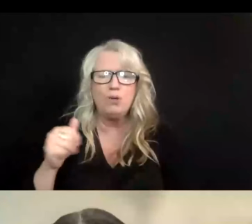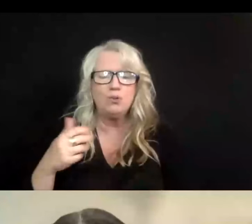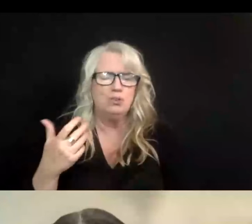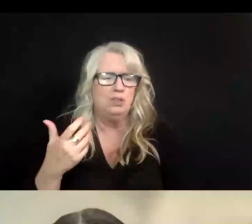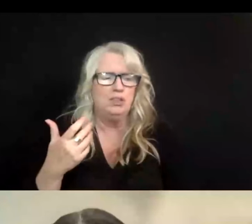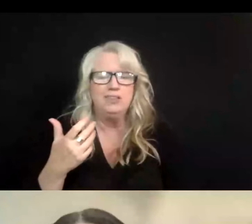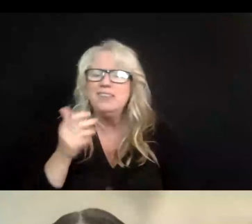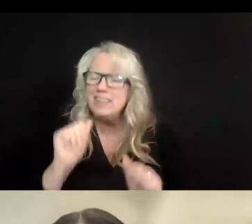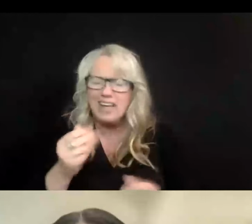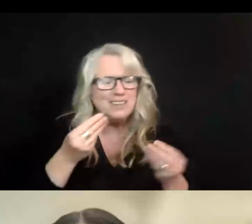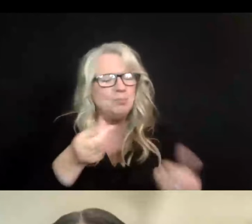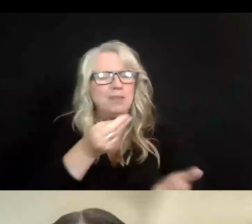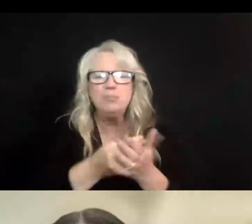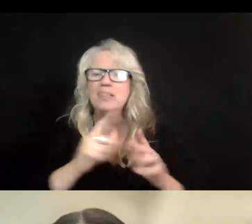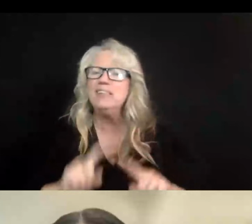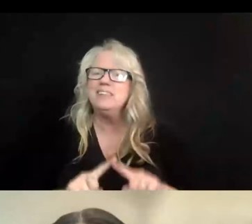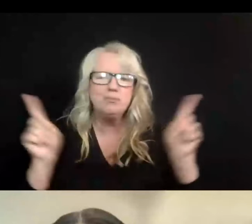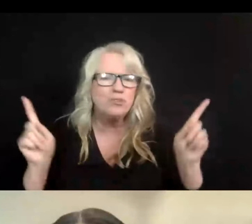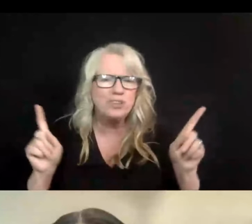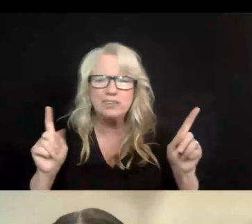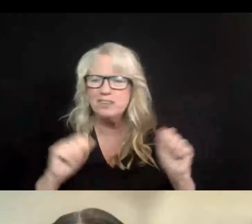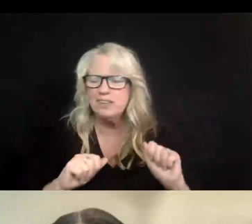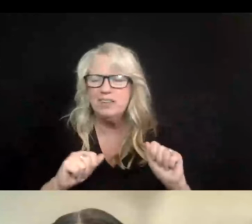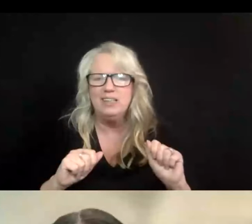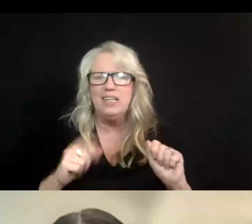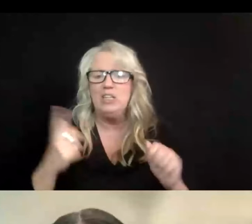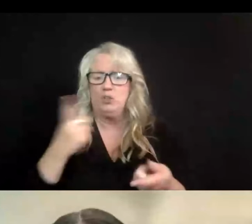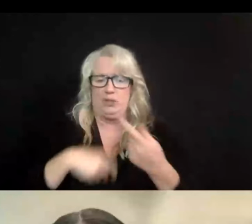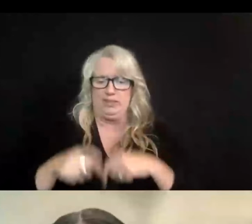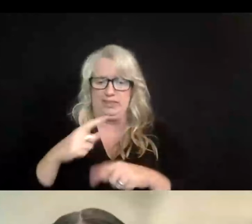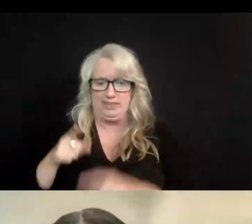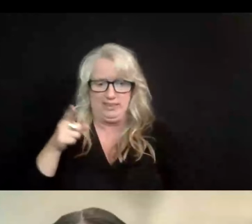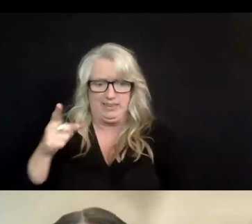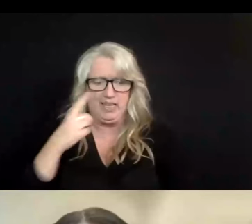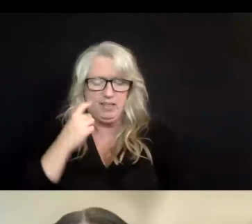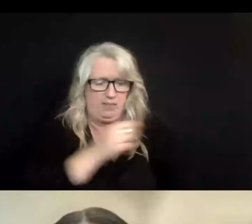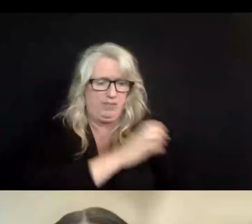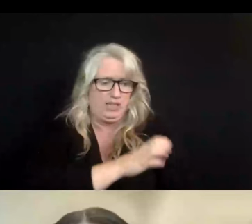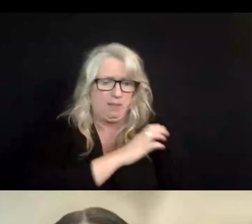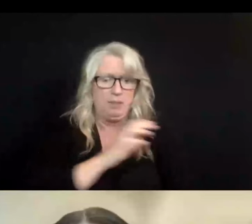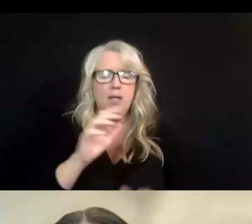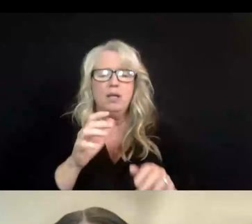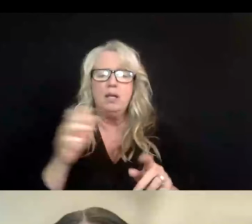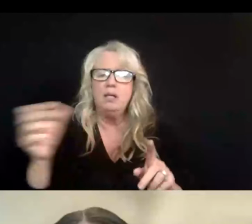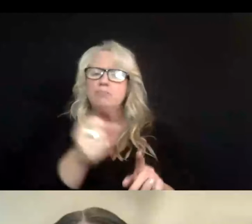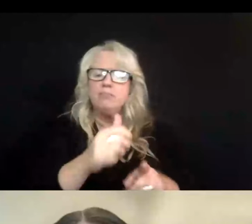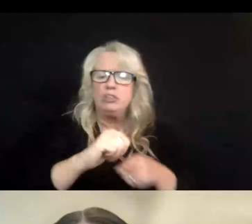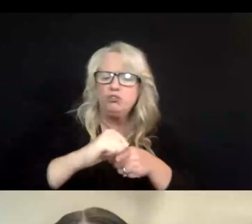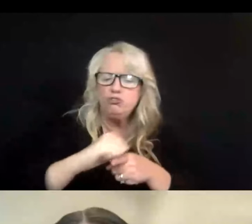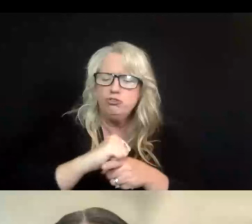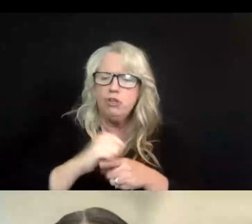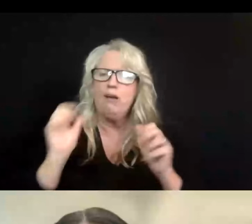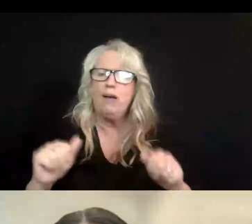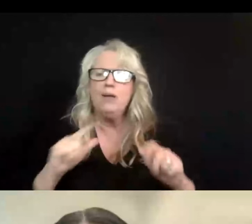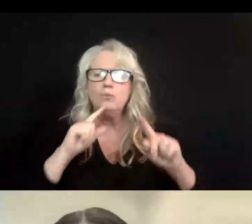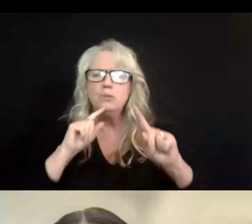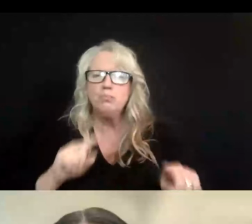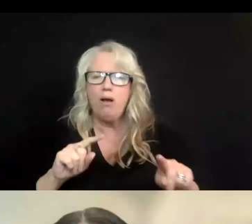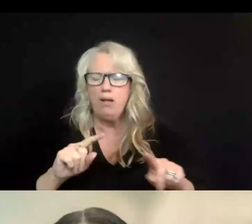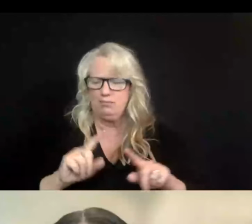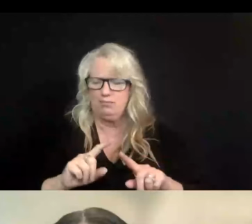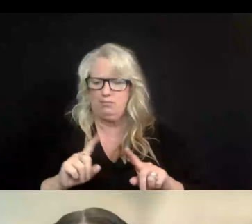spent differently. In other words, instead of embedding that clinician can be trained to be able to respond with